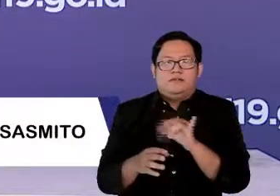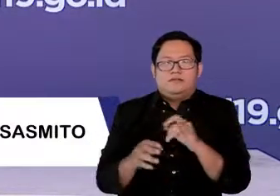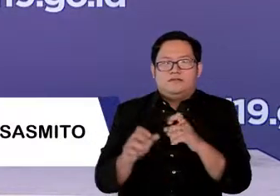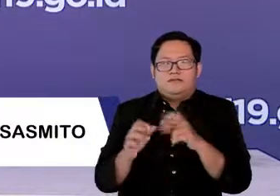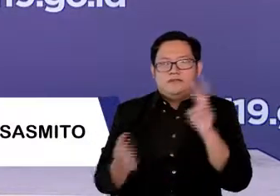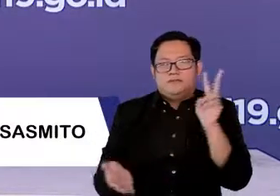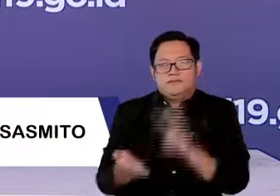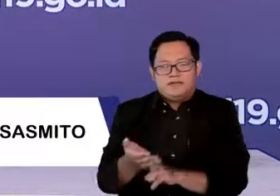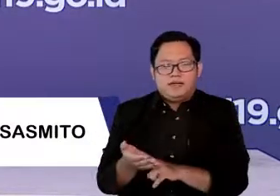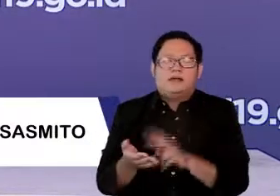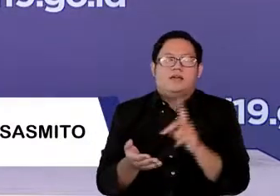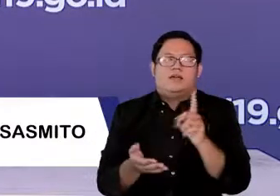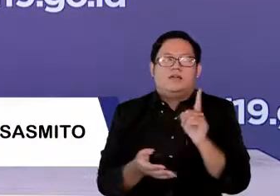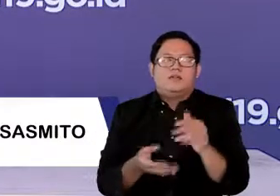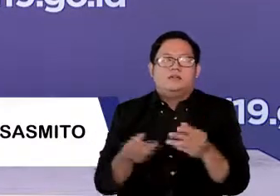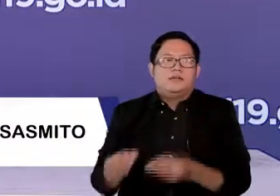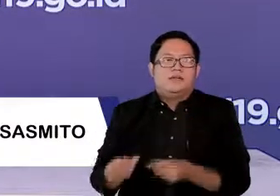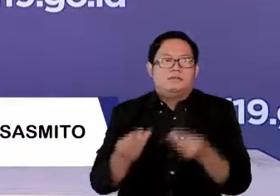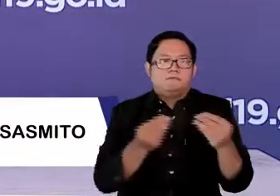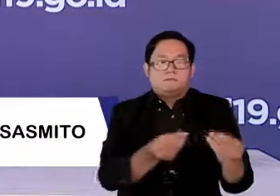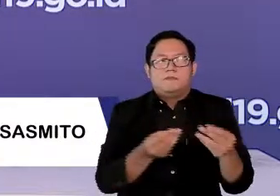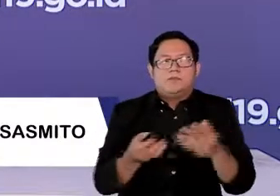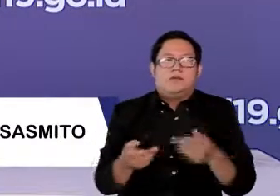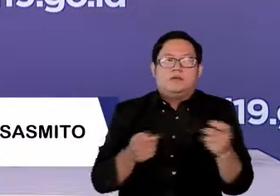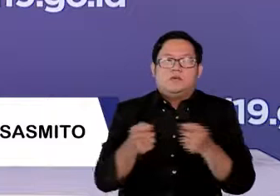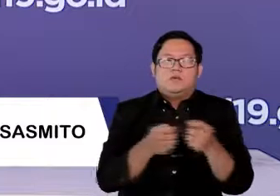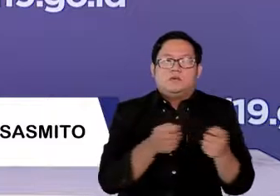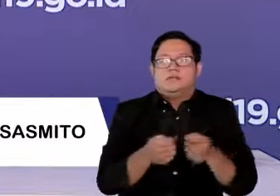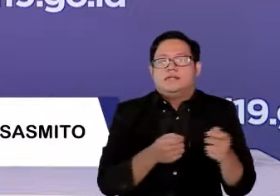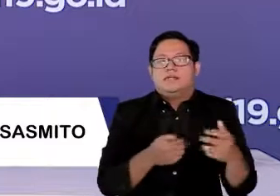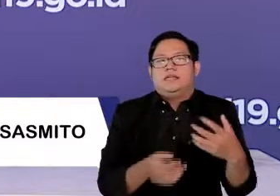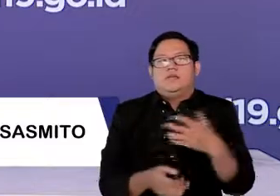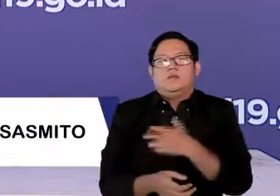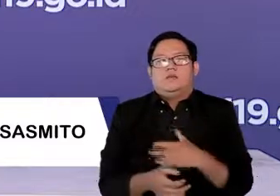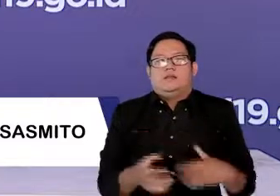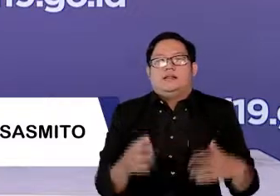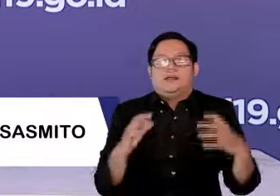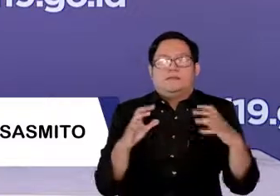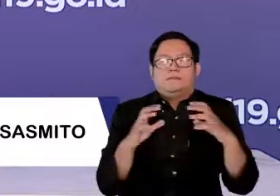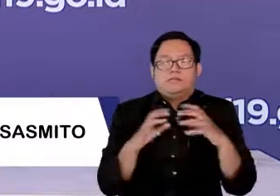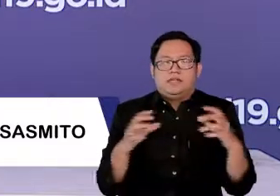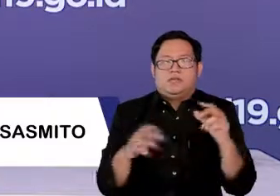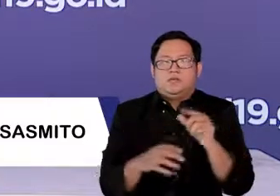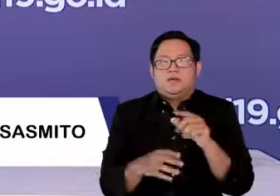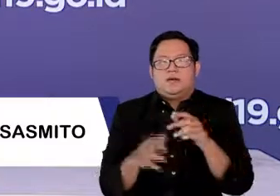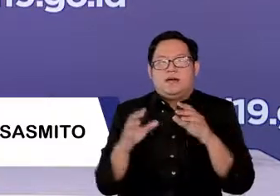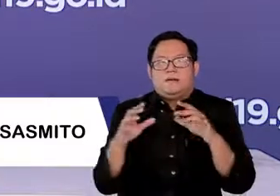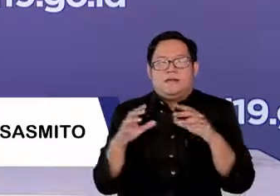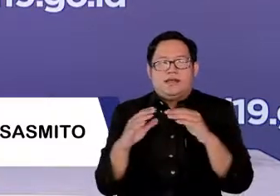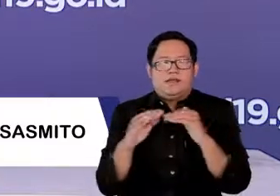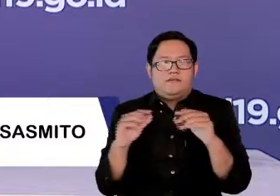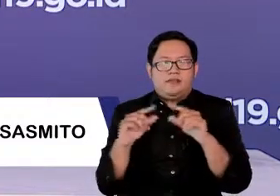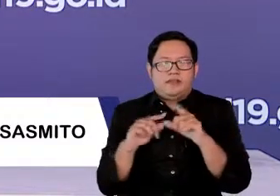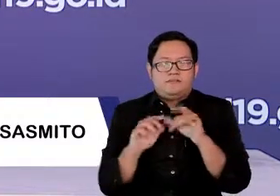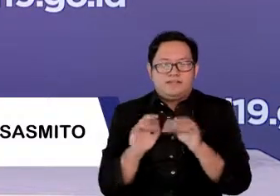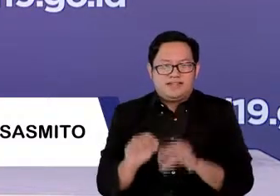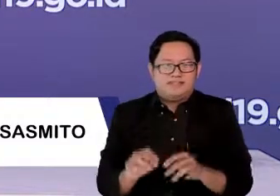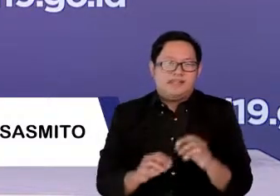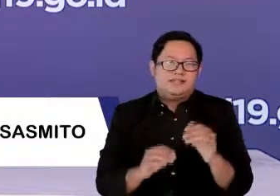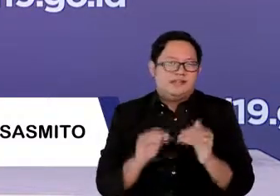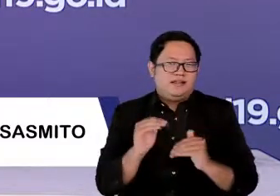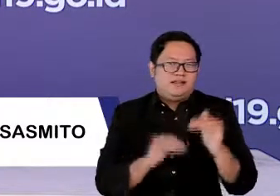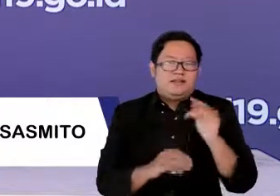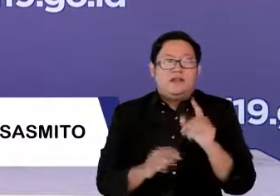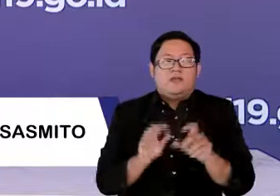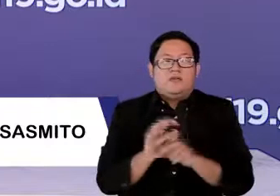state visits to foreign officials at the ministerial level and above, as well as foreigners who